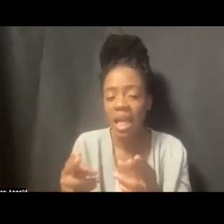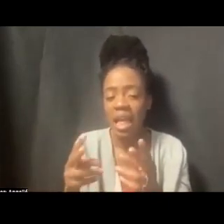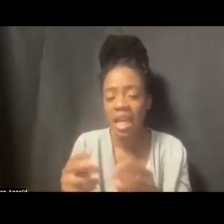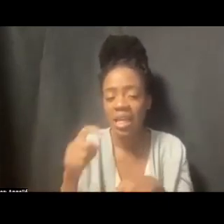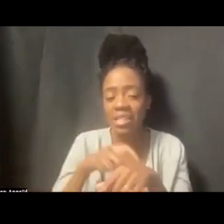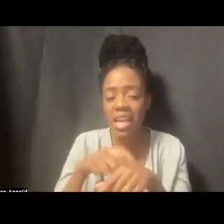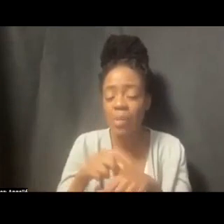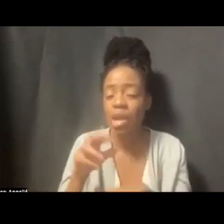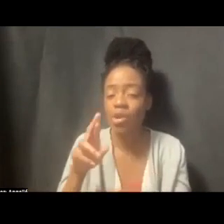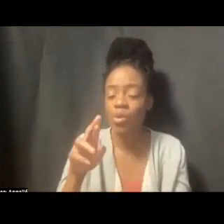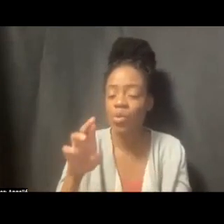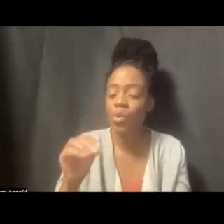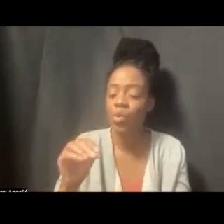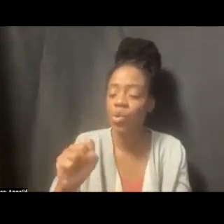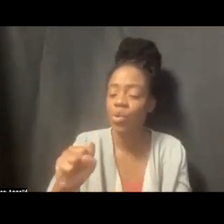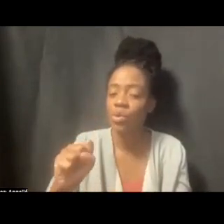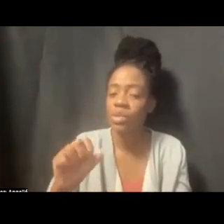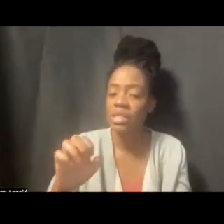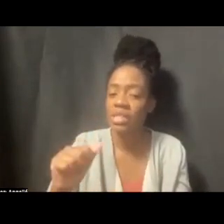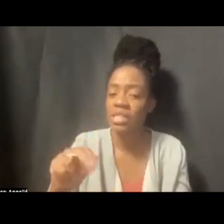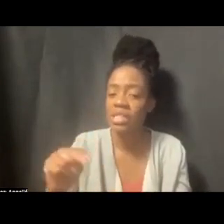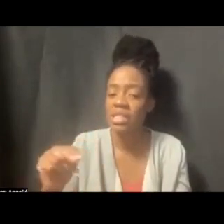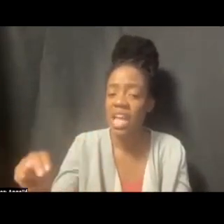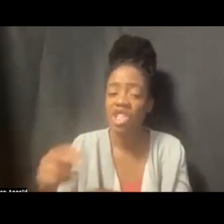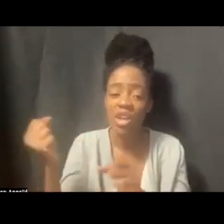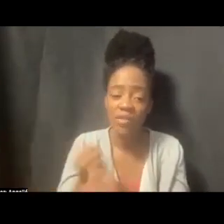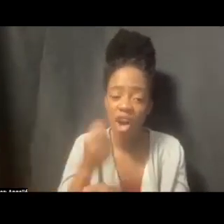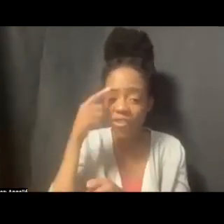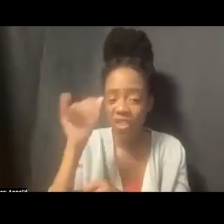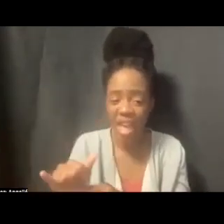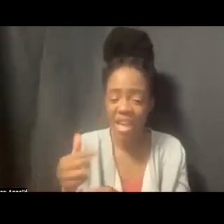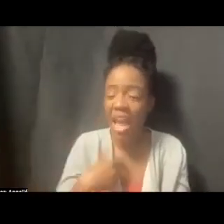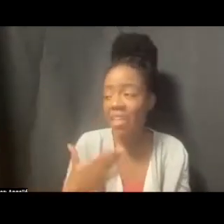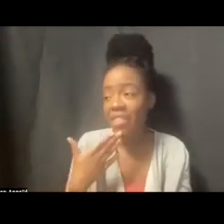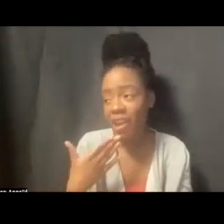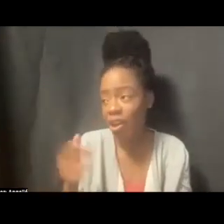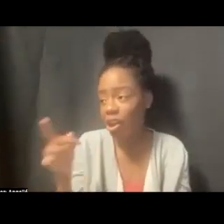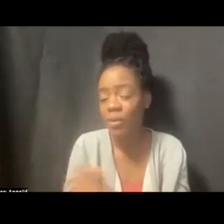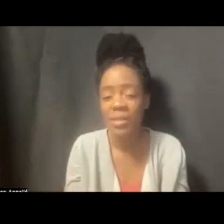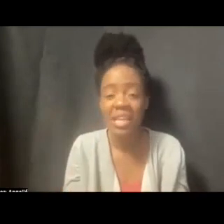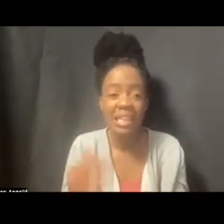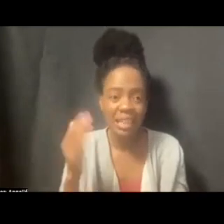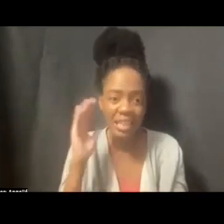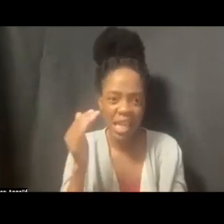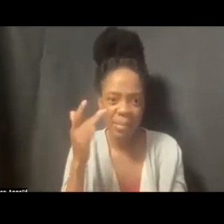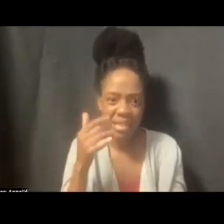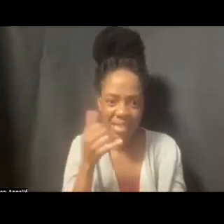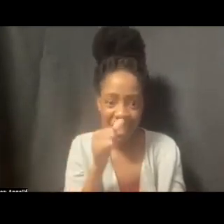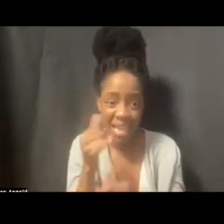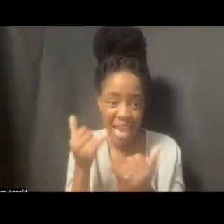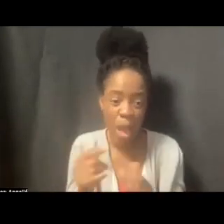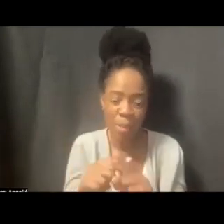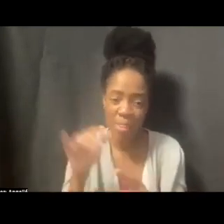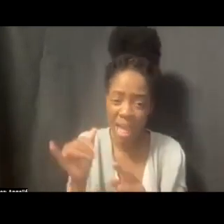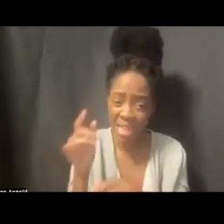it. And I thank her for that. I mean, it was really, it seems silly now, but at the time it was,